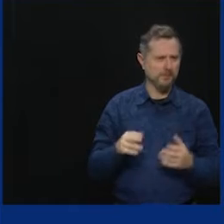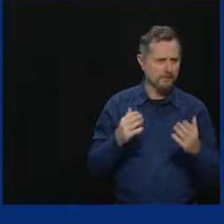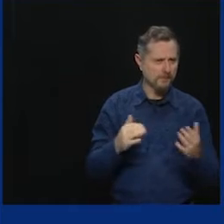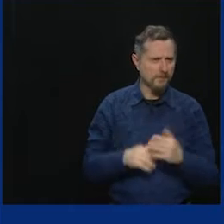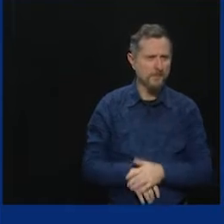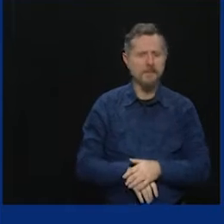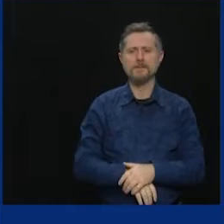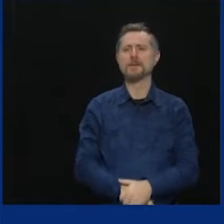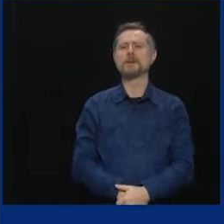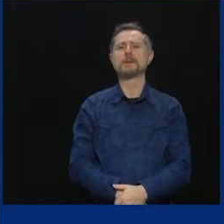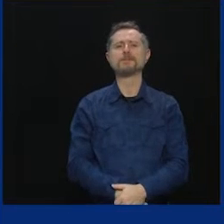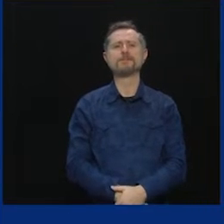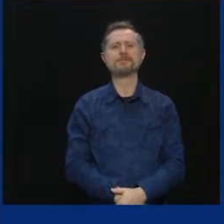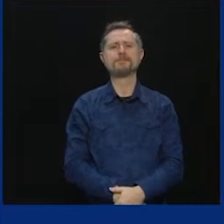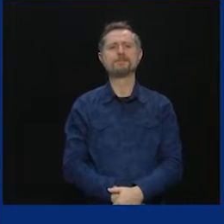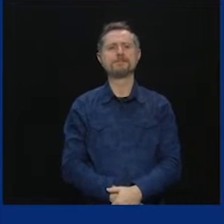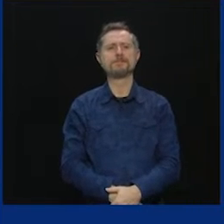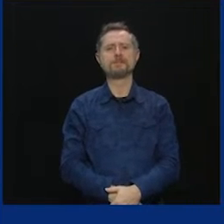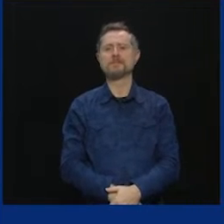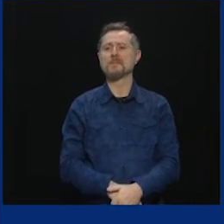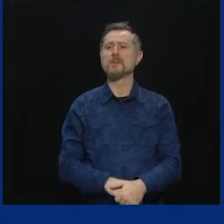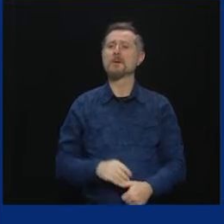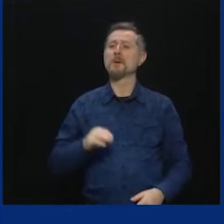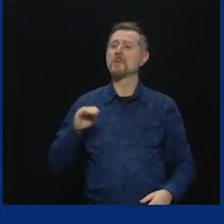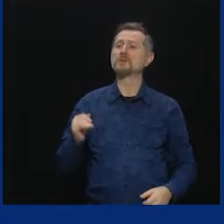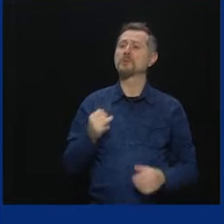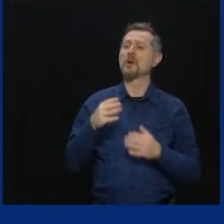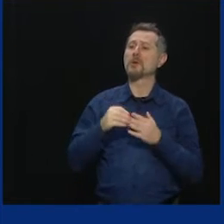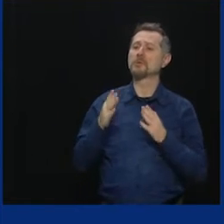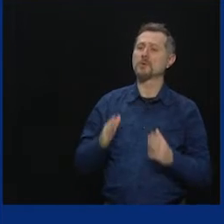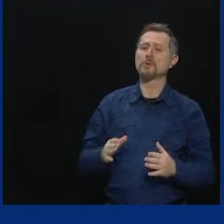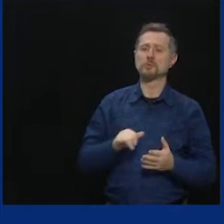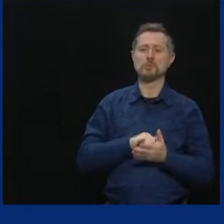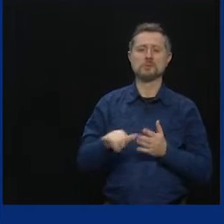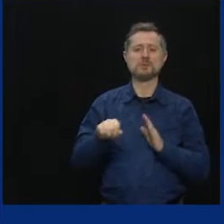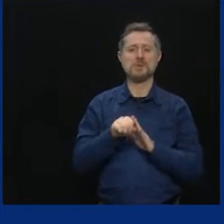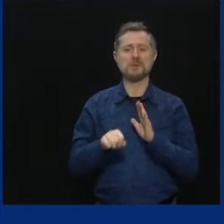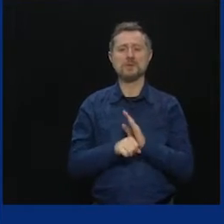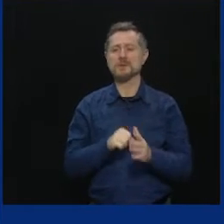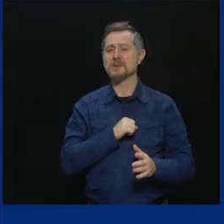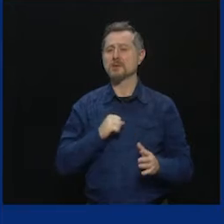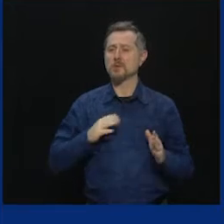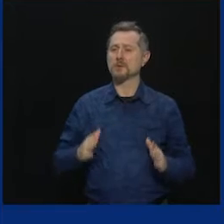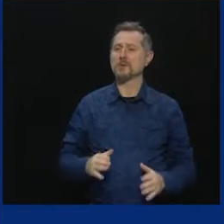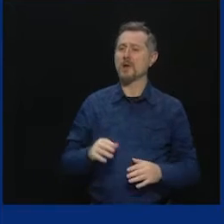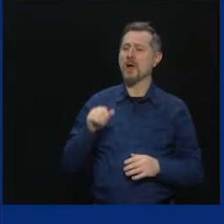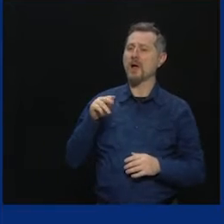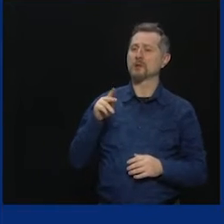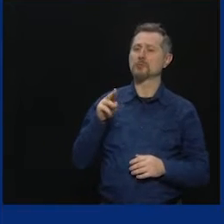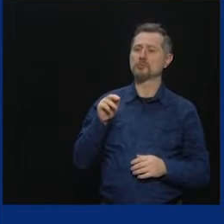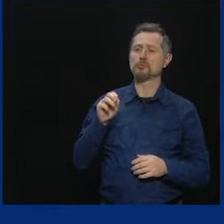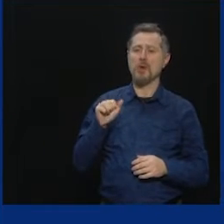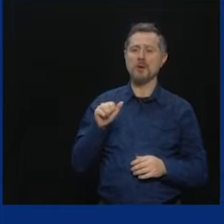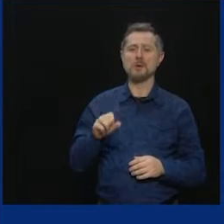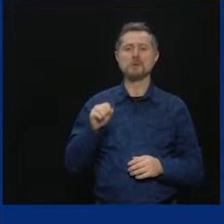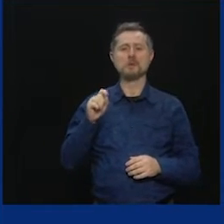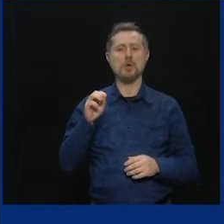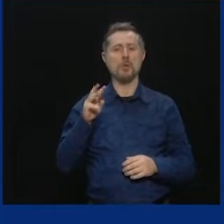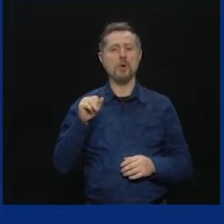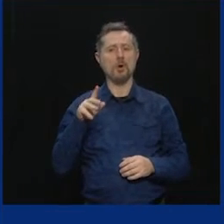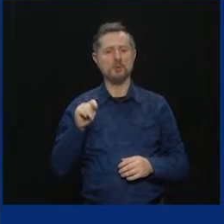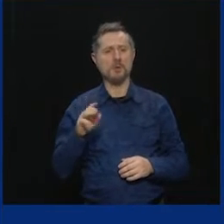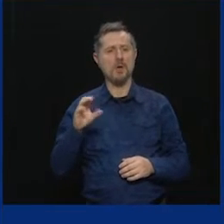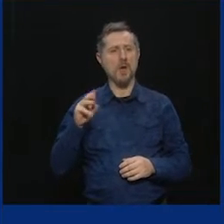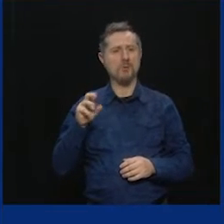Delighted to see my friend, the Majority Leader of the New York State Senate, Andrea Stewart-Cousins, who also is someone who